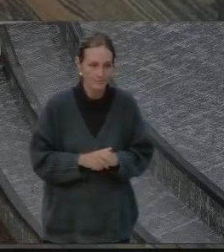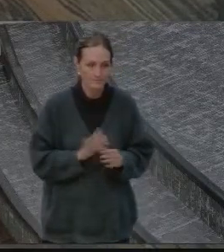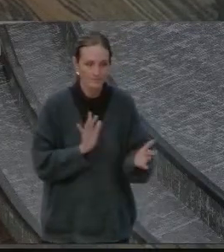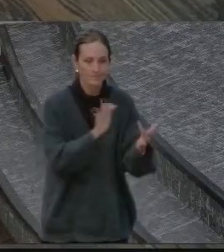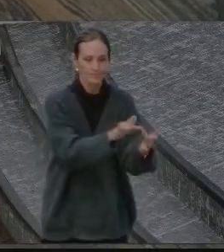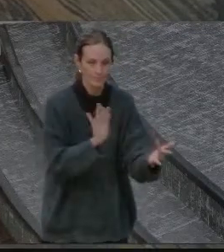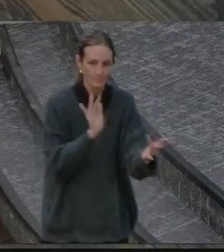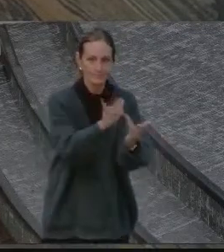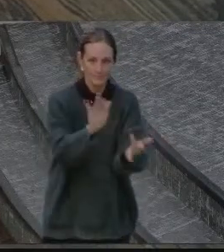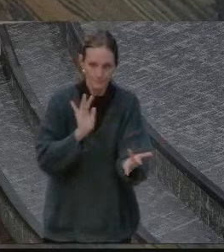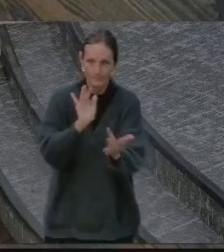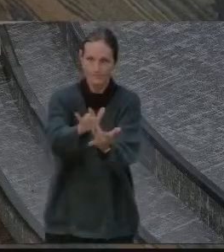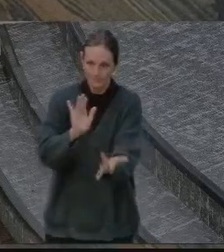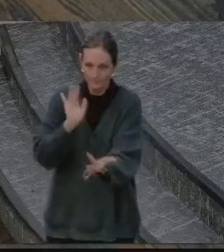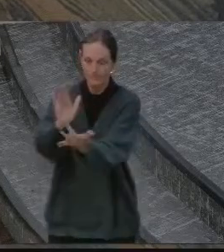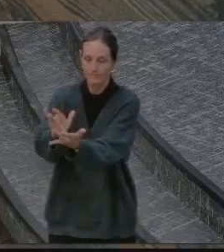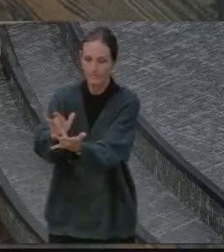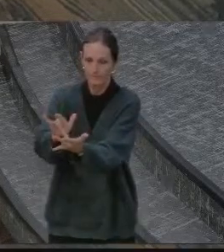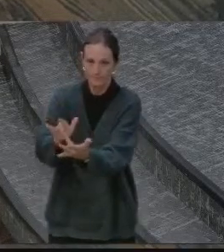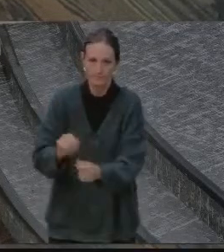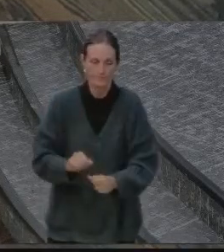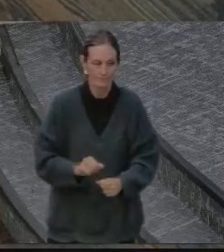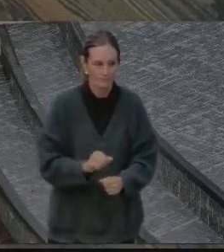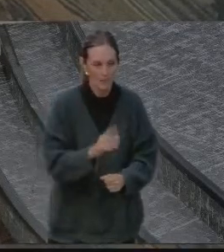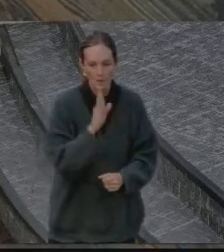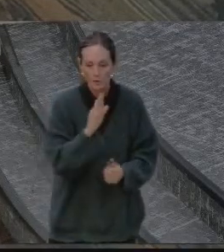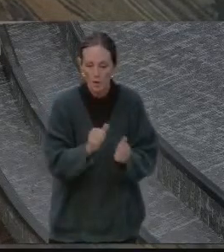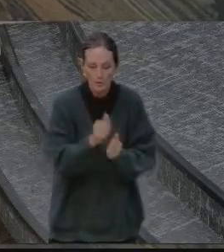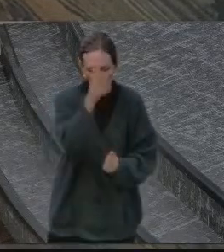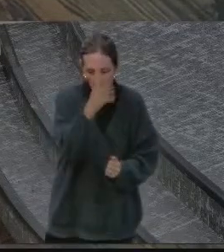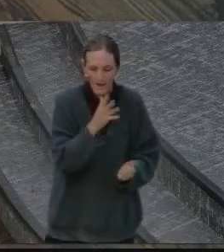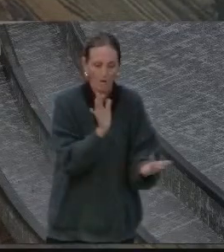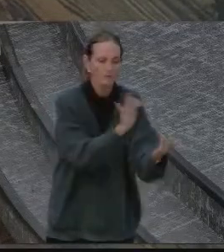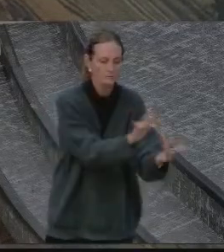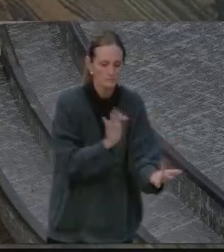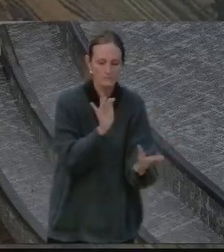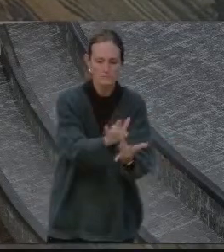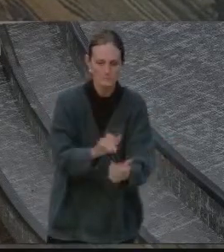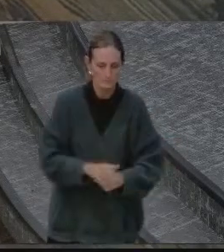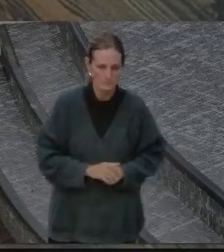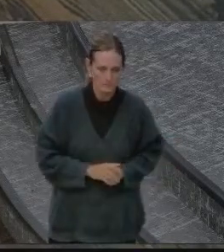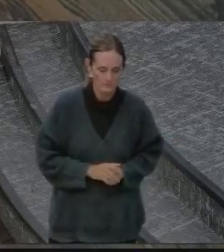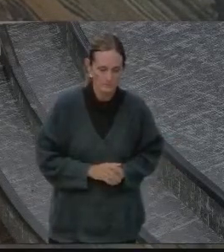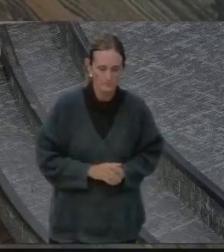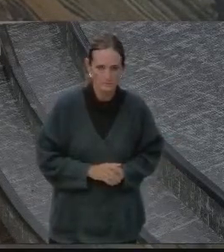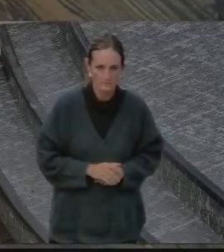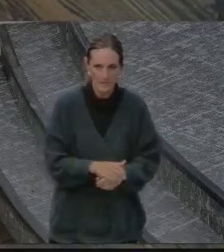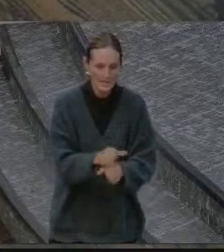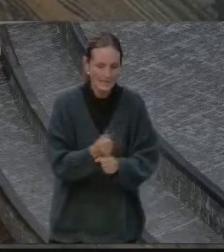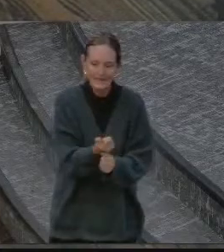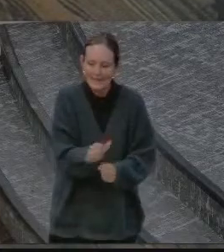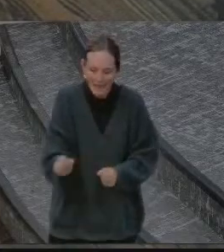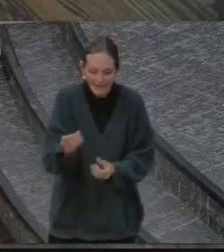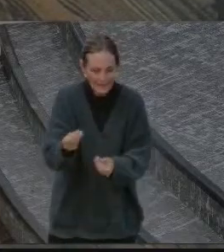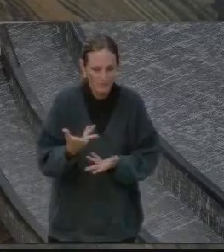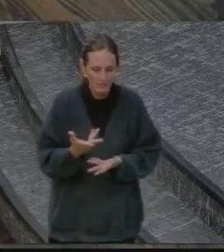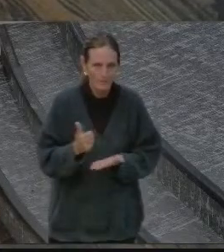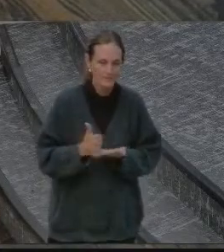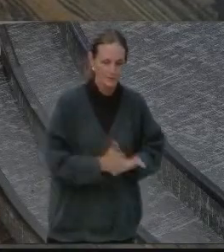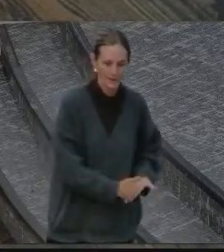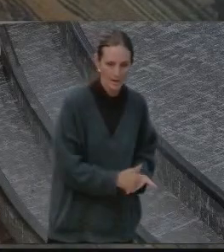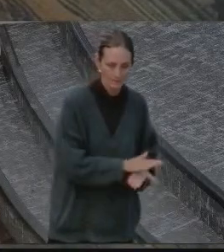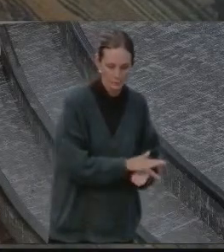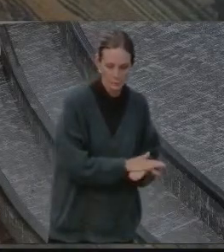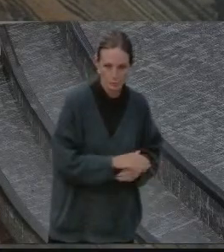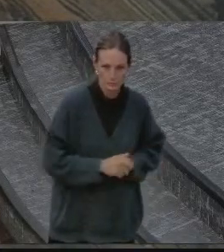out, talking to parents, getting information, anything that can help the schools out. That's going to be a biggie,